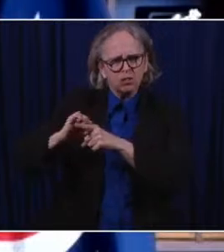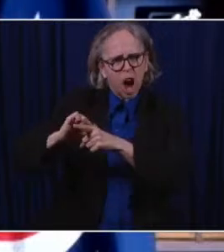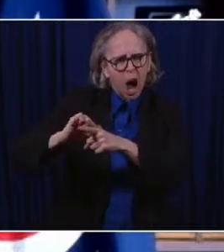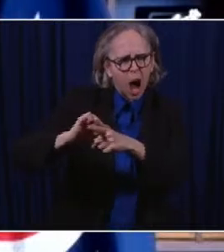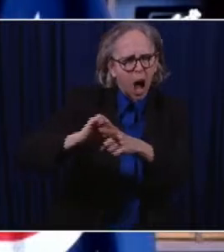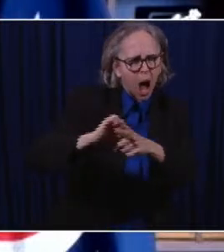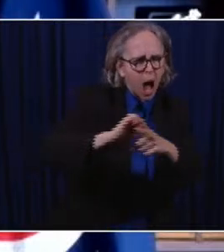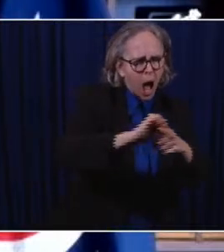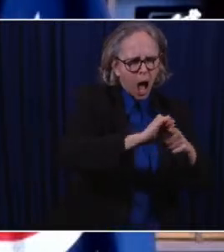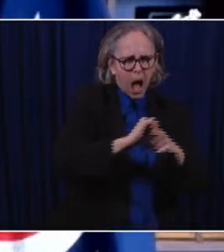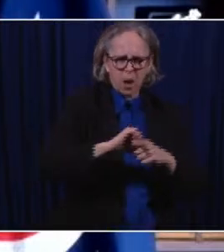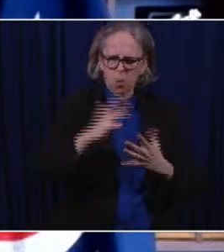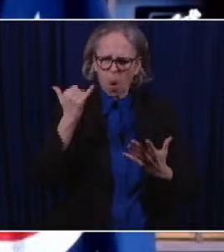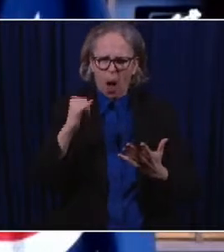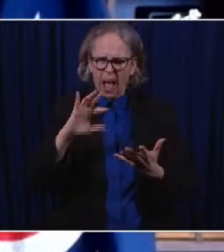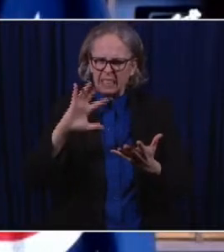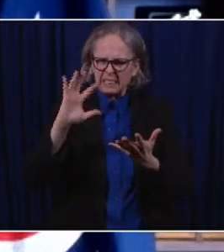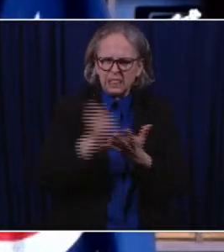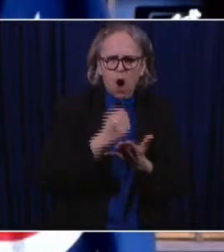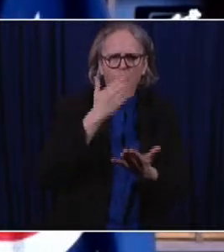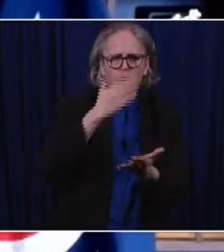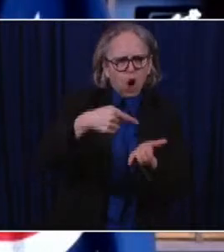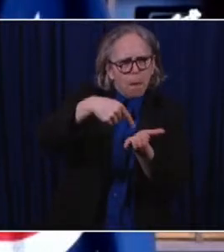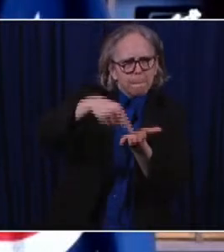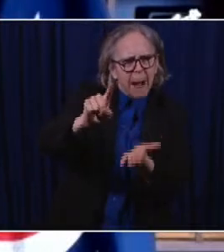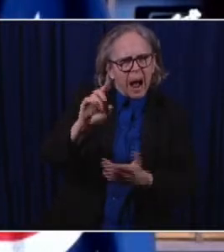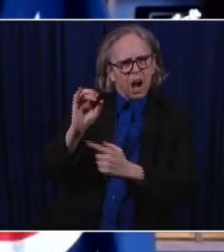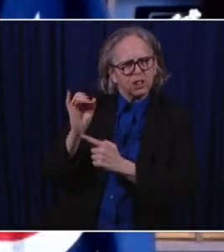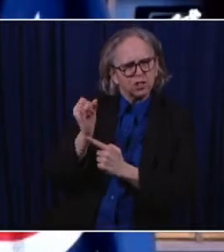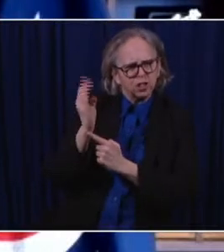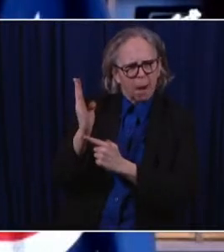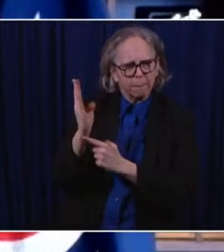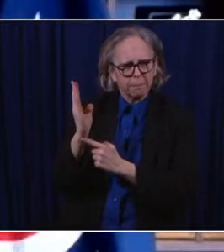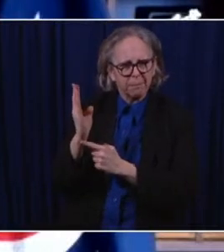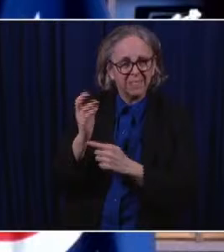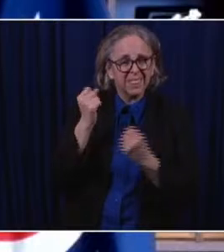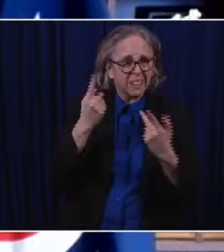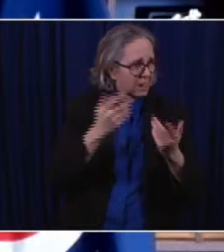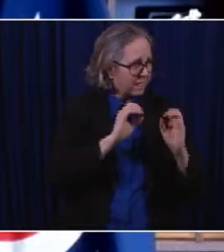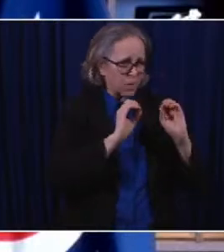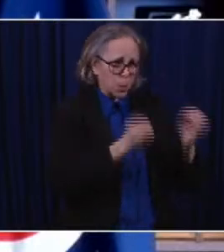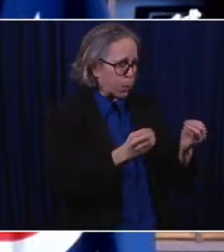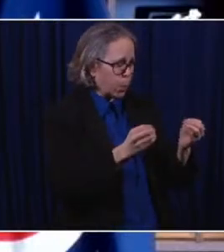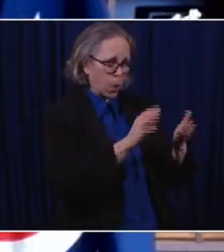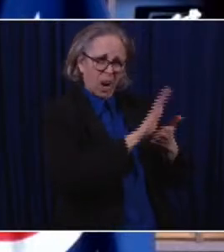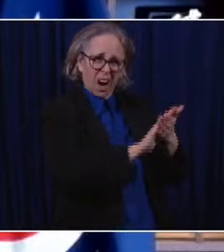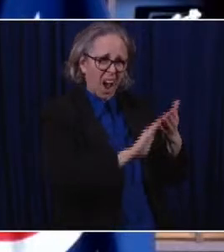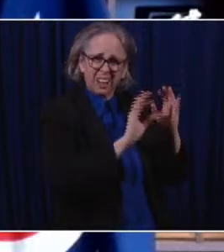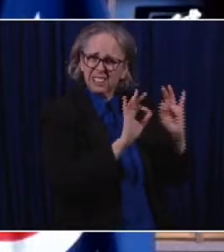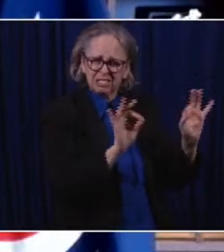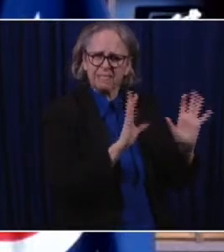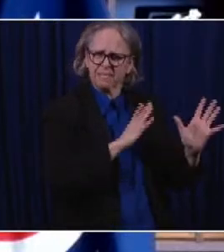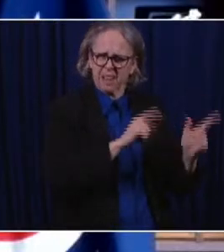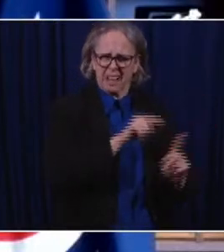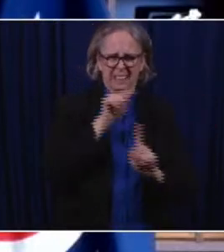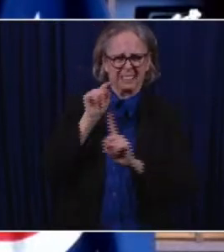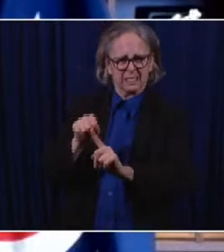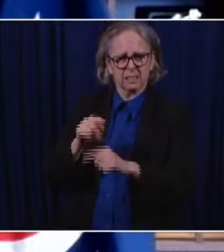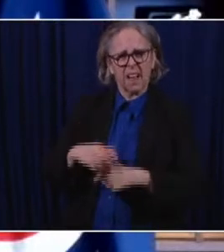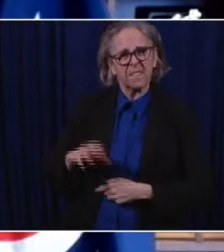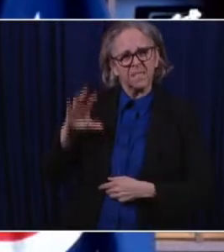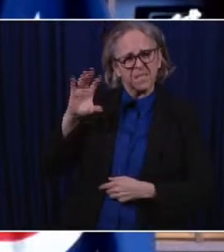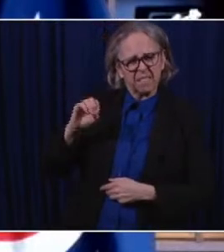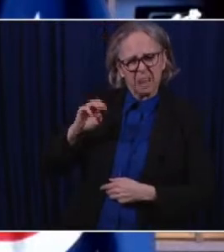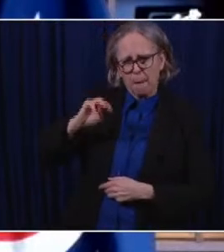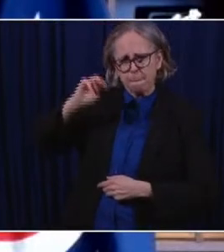education. In the governor's executive budget proposal, there is $50 million, $25 million a year